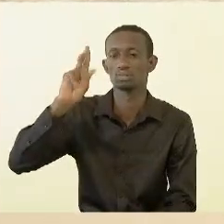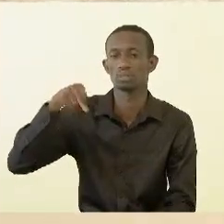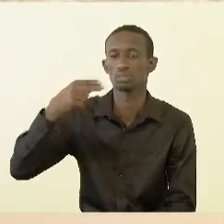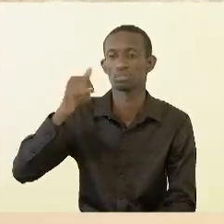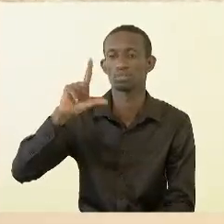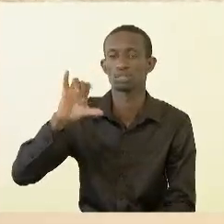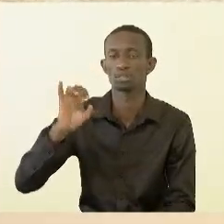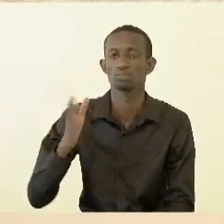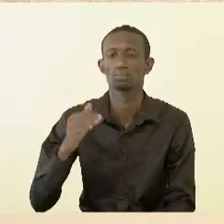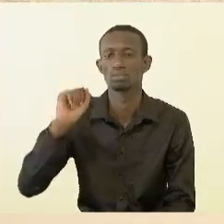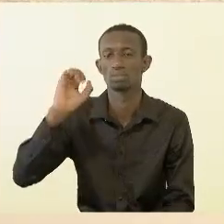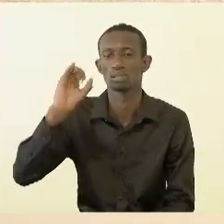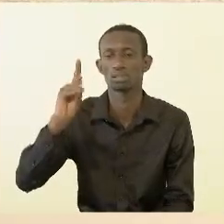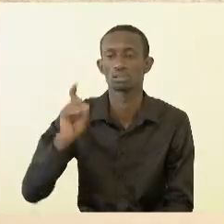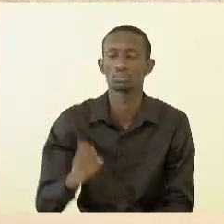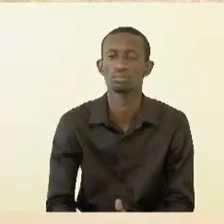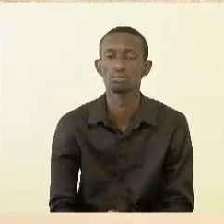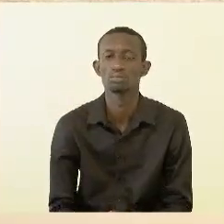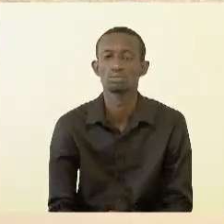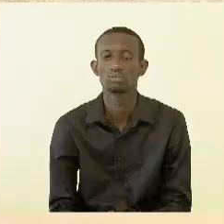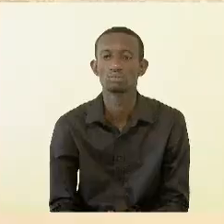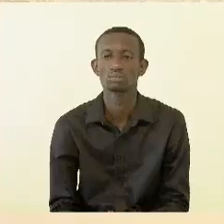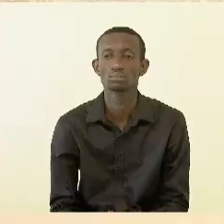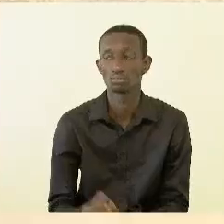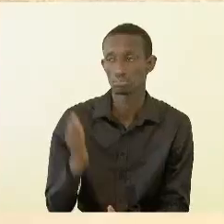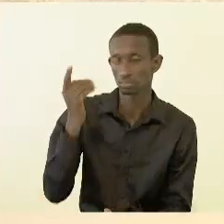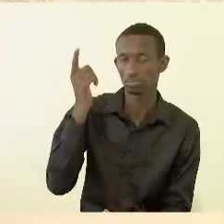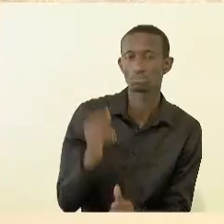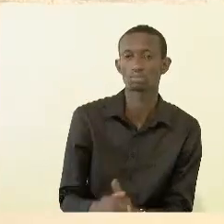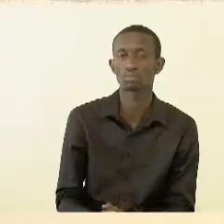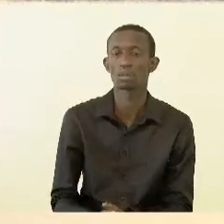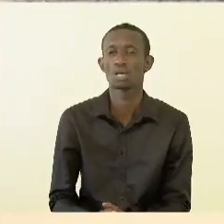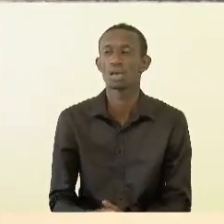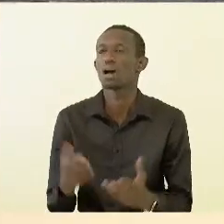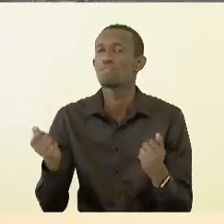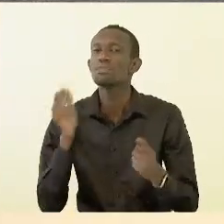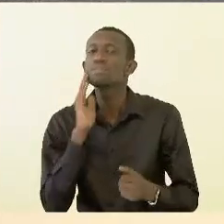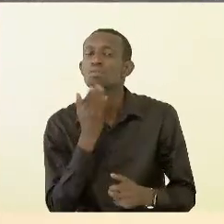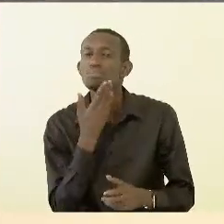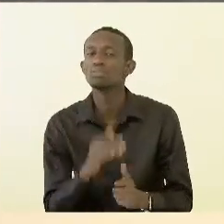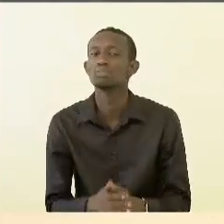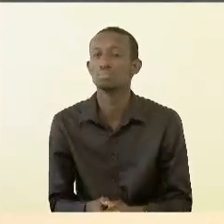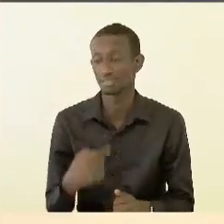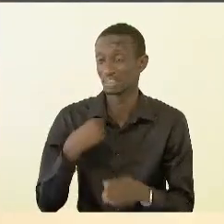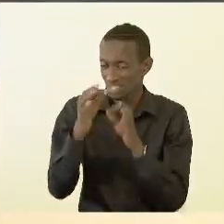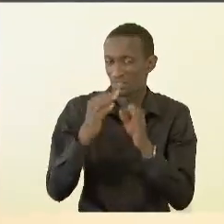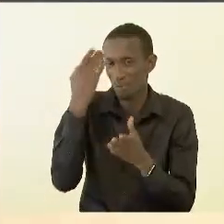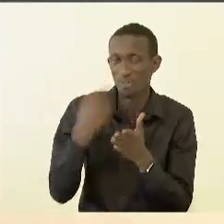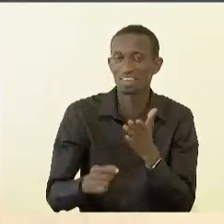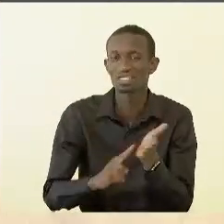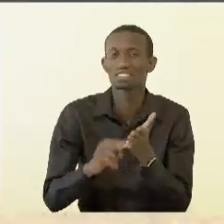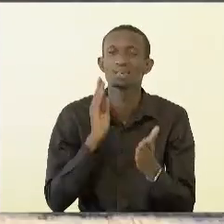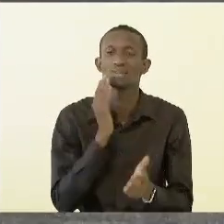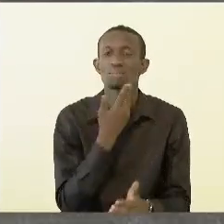one with concentrated sulfuric acid. And over here, I have water. So I will tell you why I'm using the